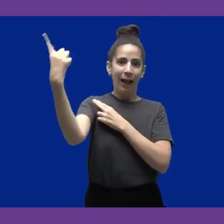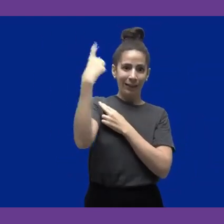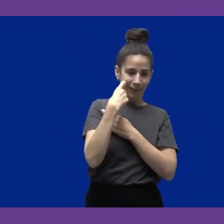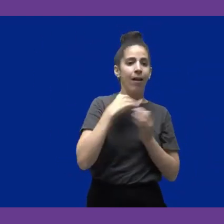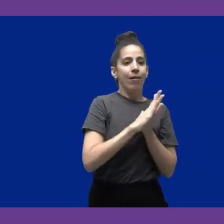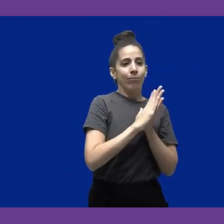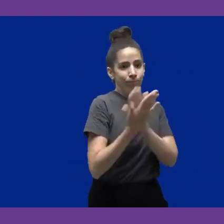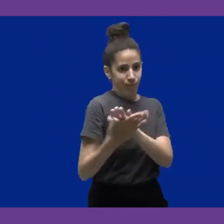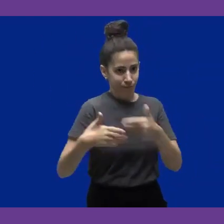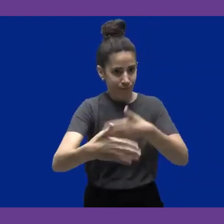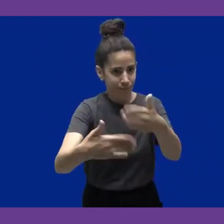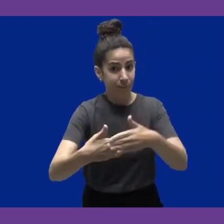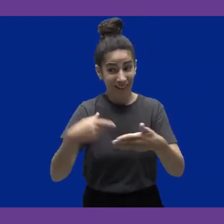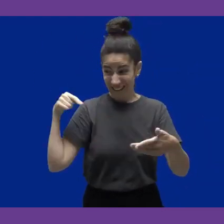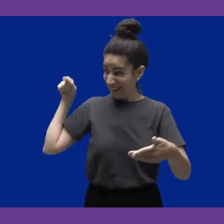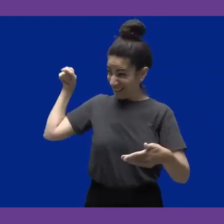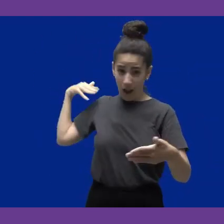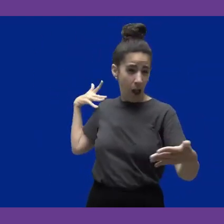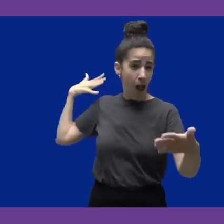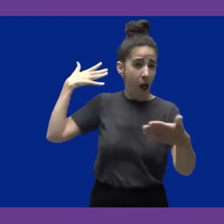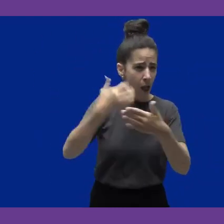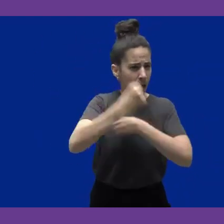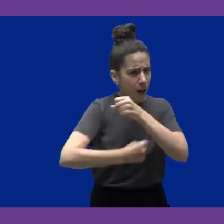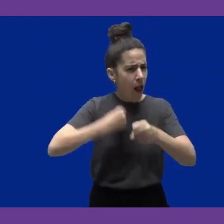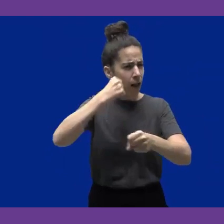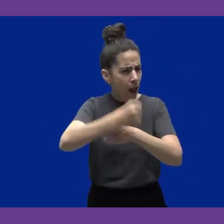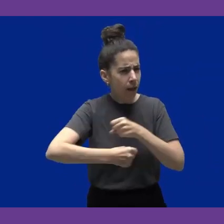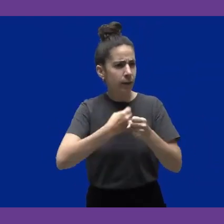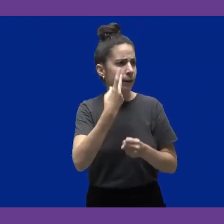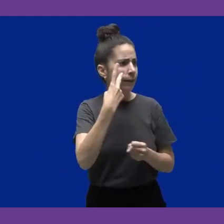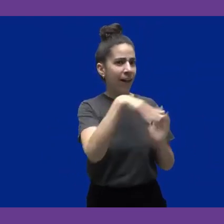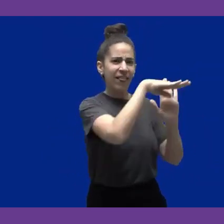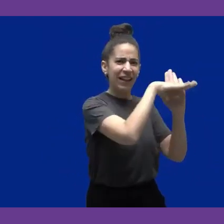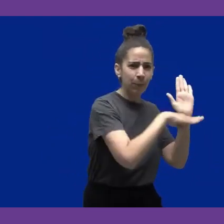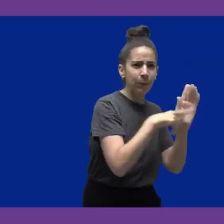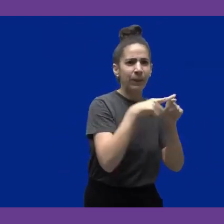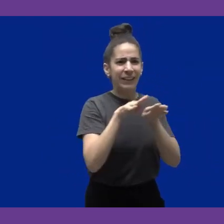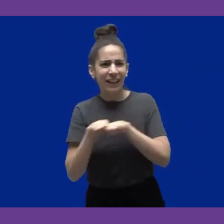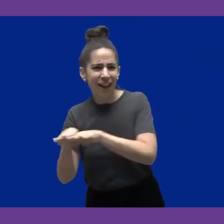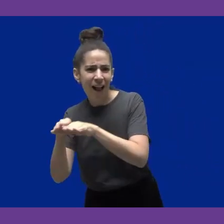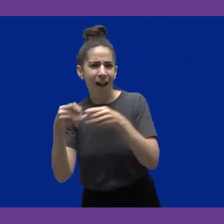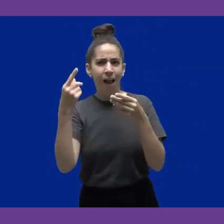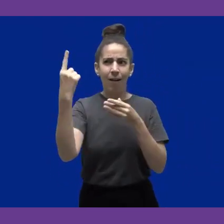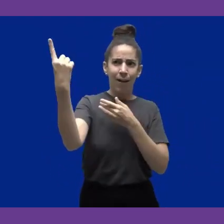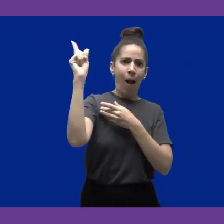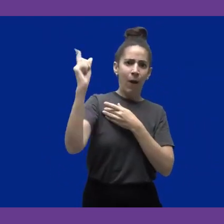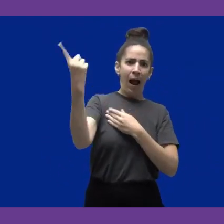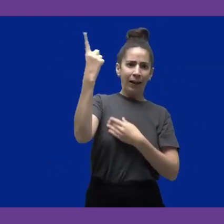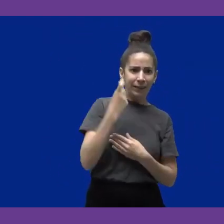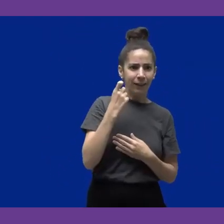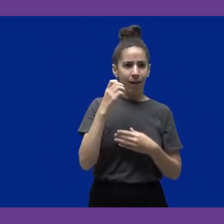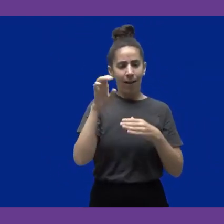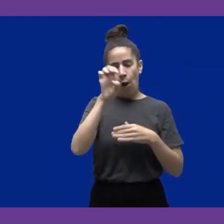Commission to the European Standardization Organization, ANEC and ANEC. These standardization requests